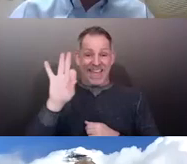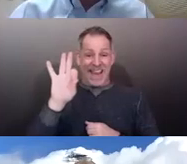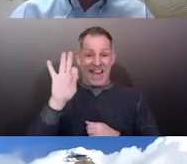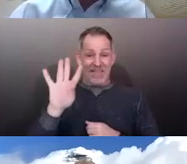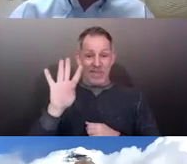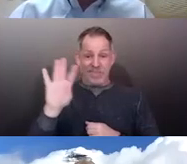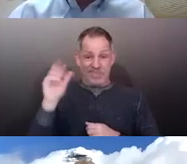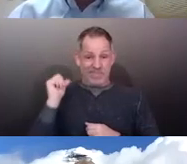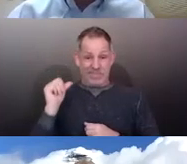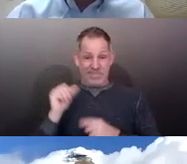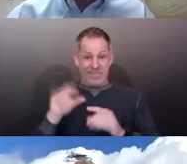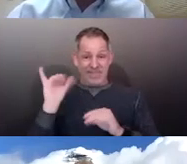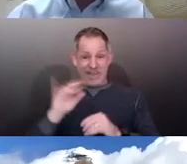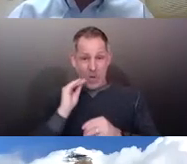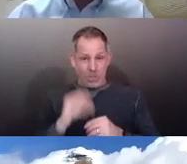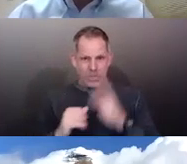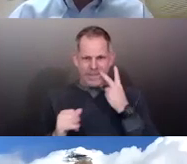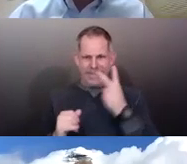and says,